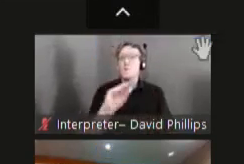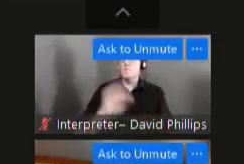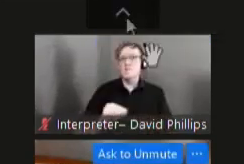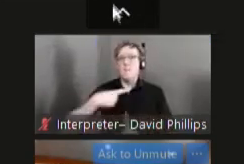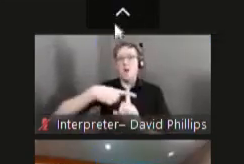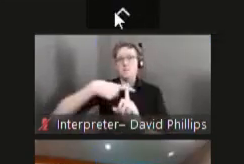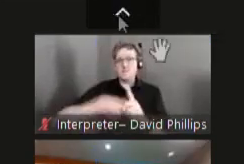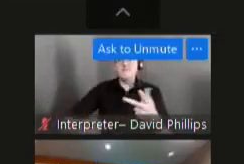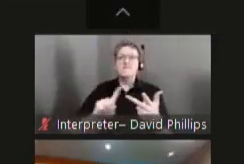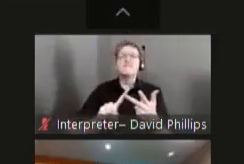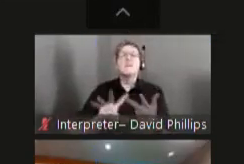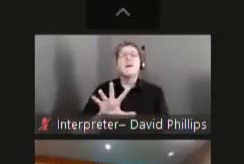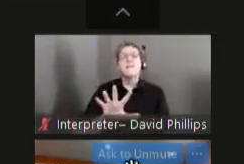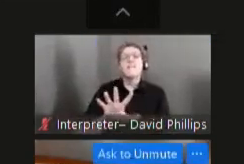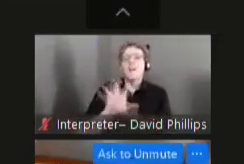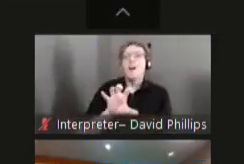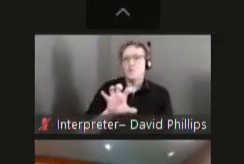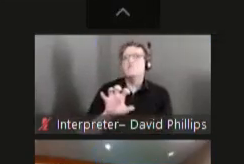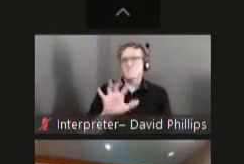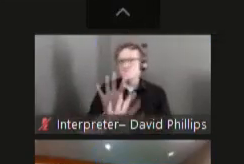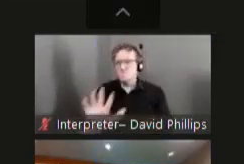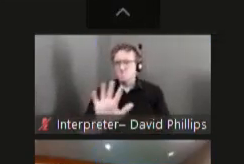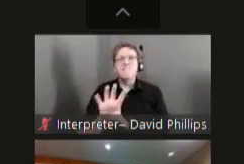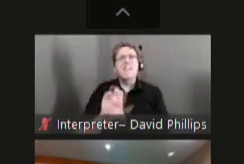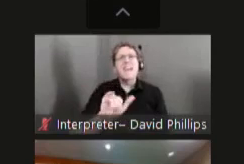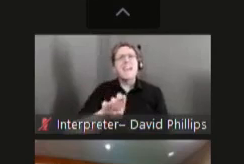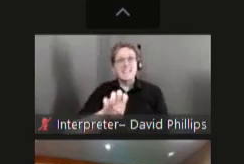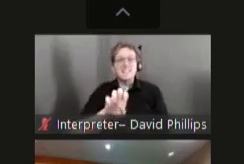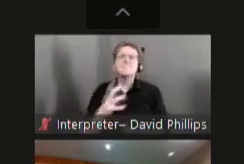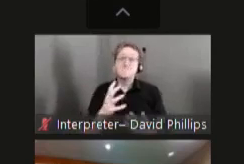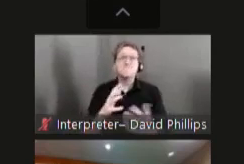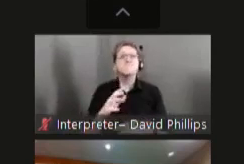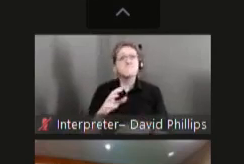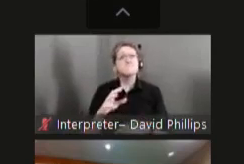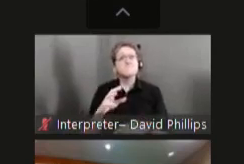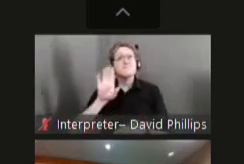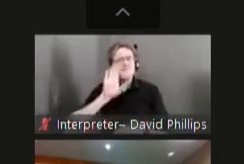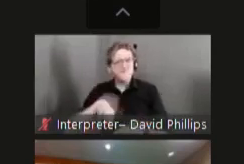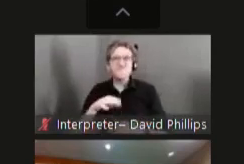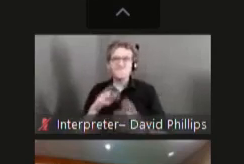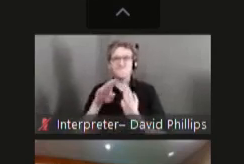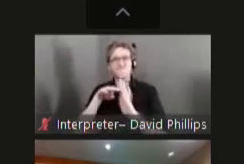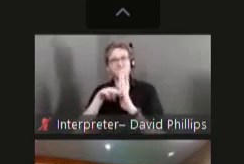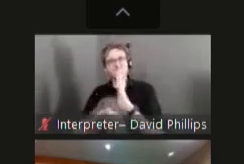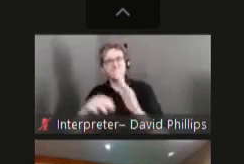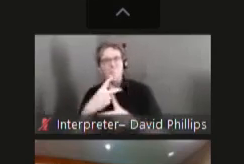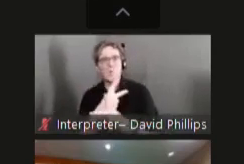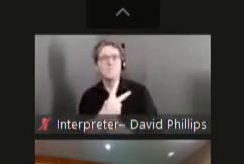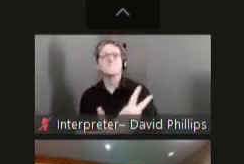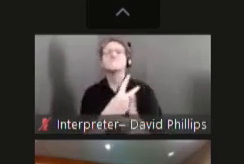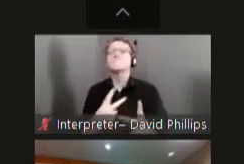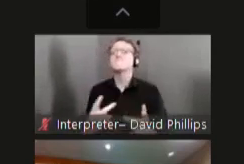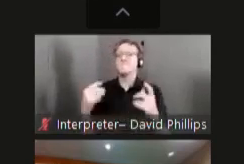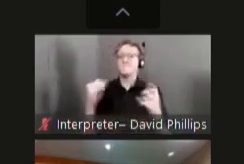100,000 residents. Obviously, these numbers are trending poorly, as we can see throughout the year 2021. We are at the highest point when it